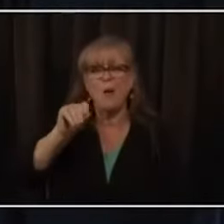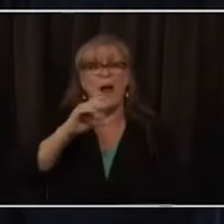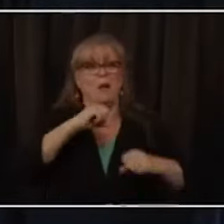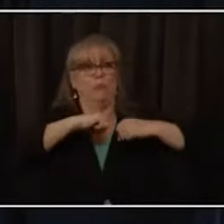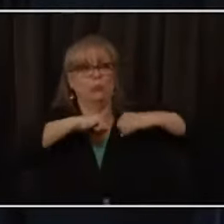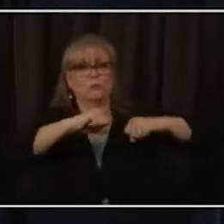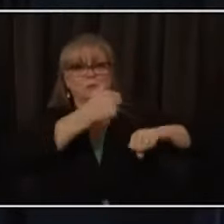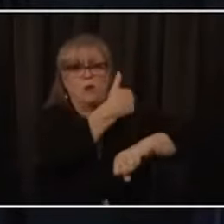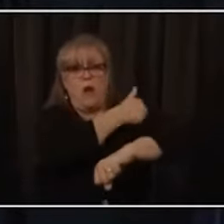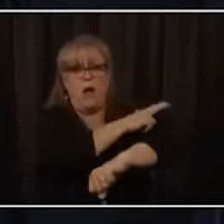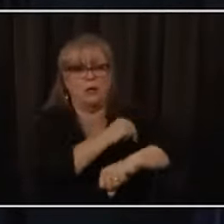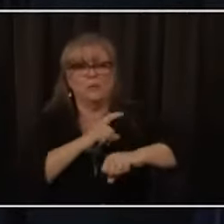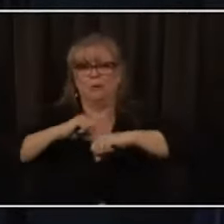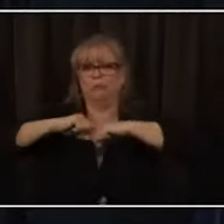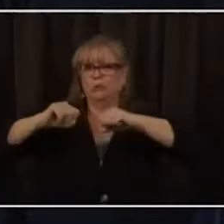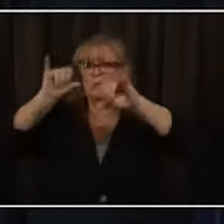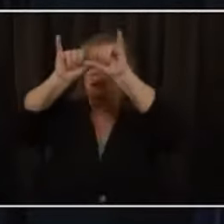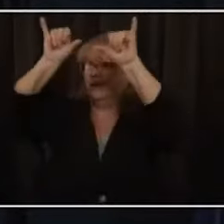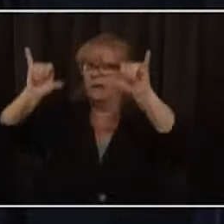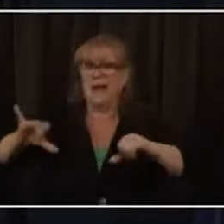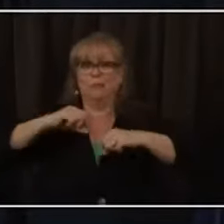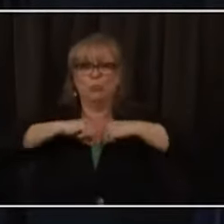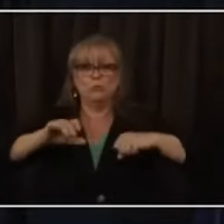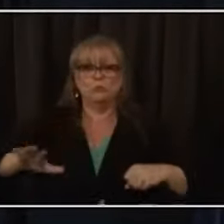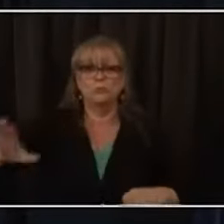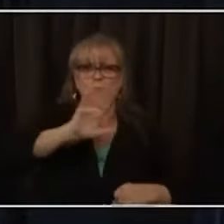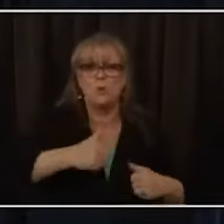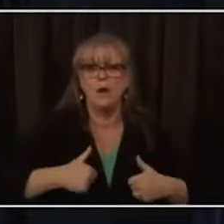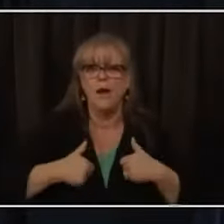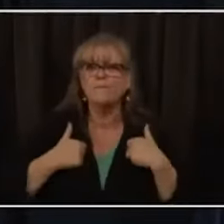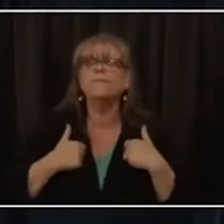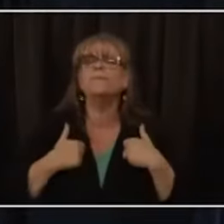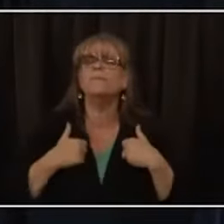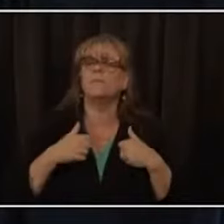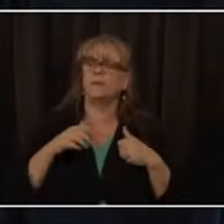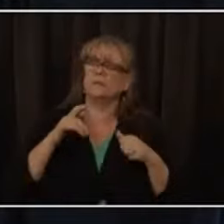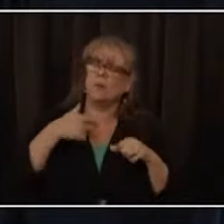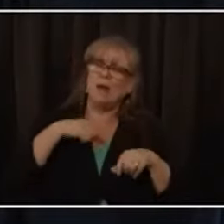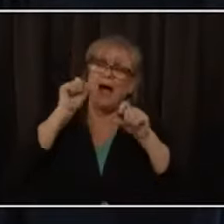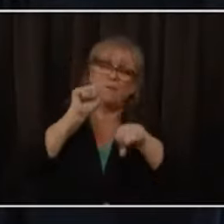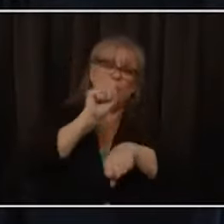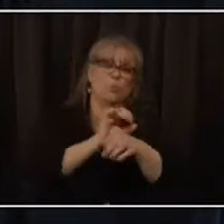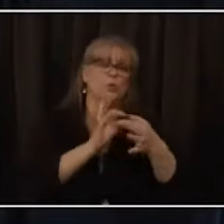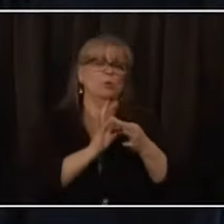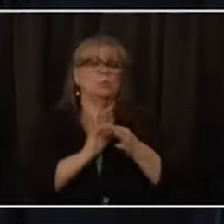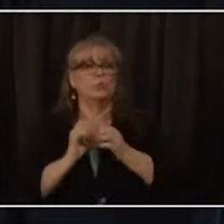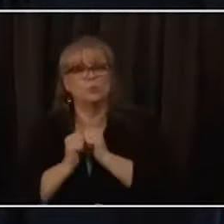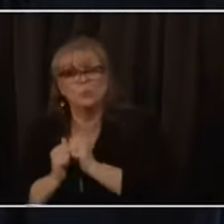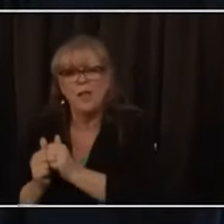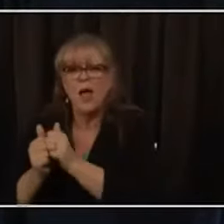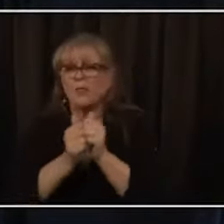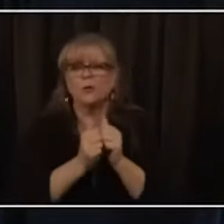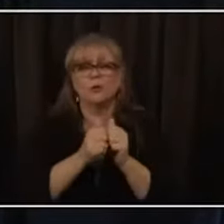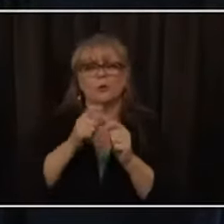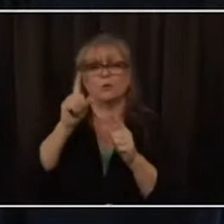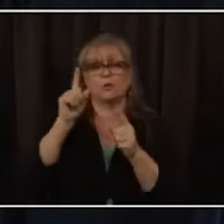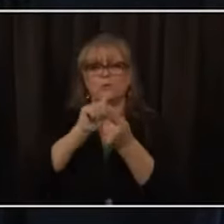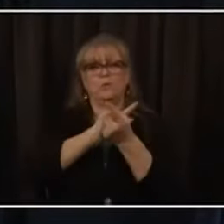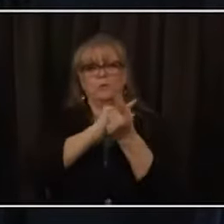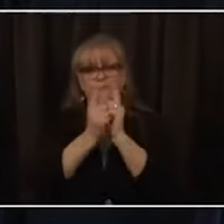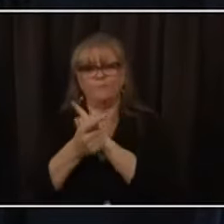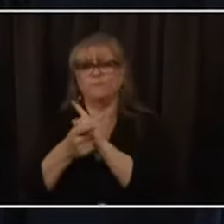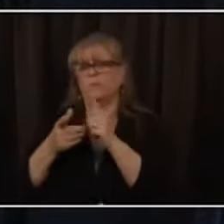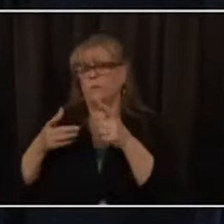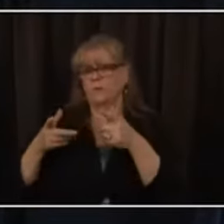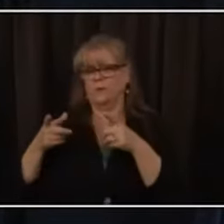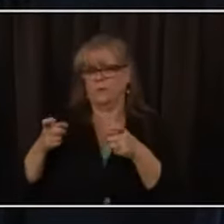health agencies will work together during this transition, but we need Coloradans to really focus on the guidance of their local public health agency, and when